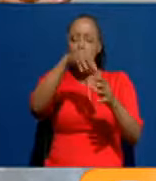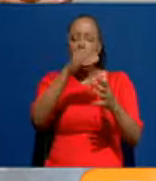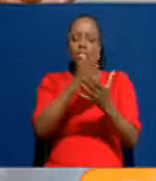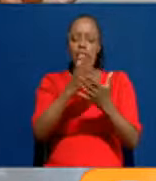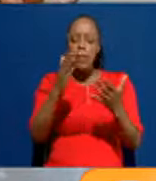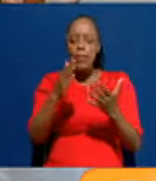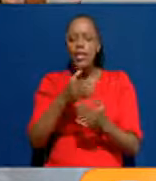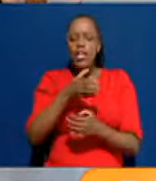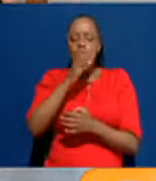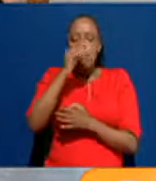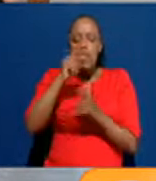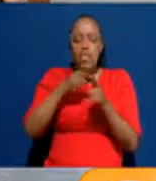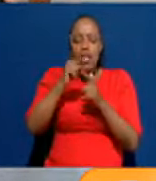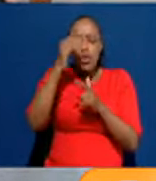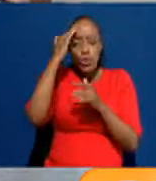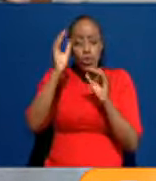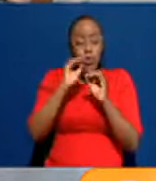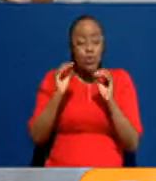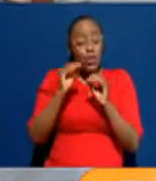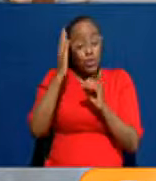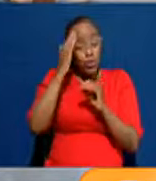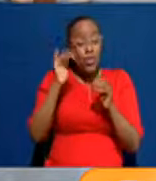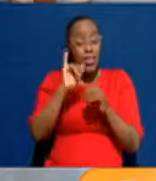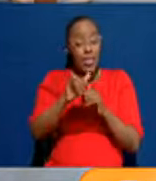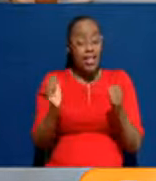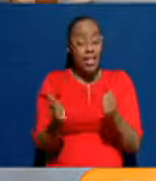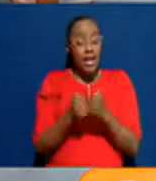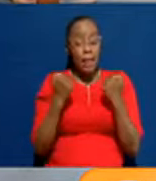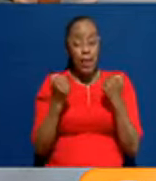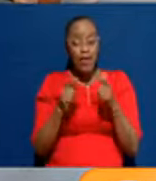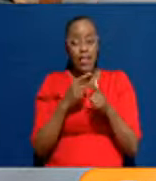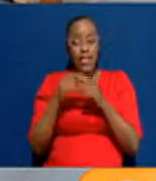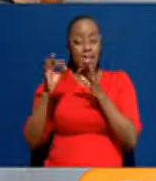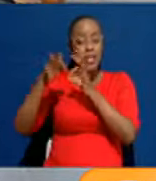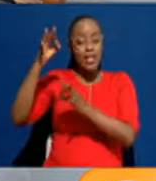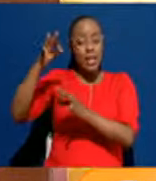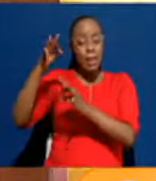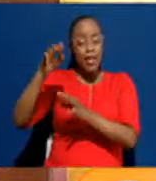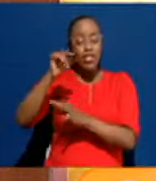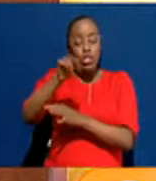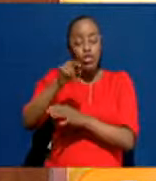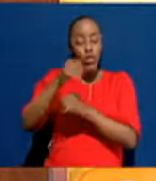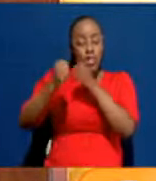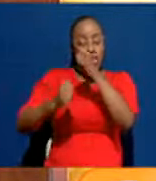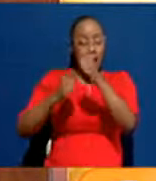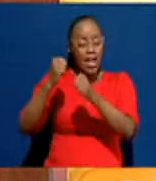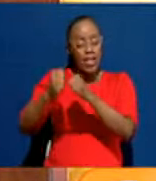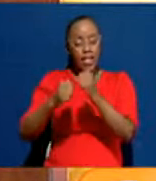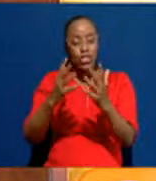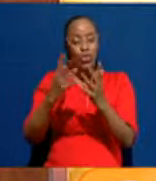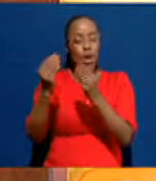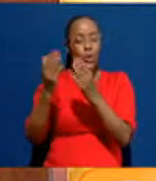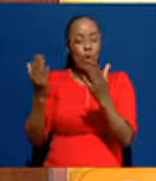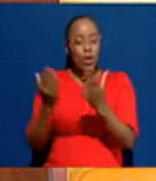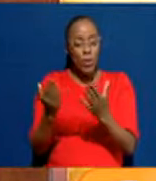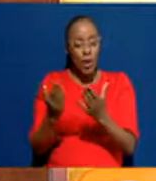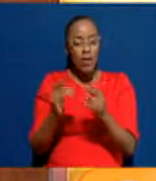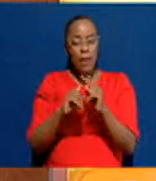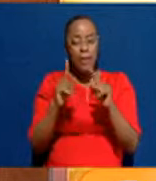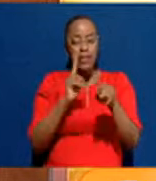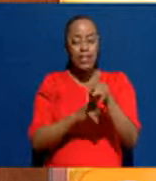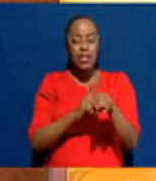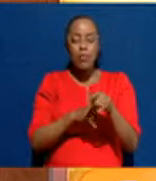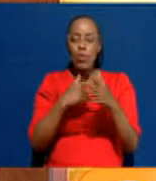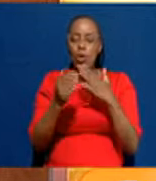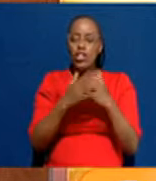your drink and you don't know, Faith? I mean, it happens, eh? Inategemea na where athlete, what you put in your mouth, what you drink, what you